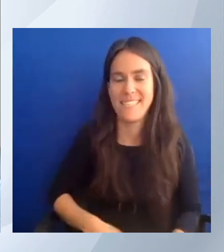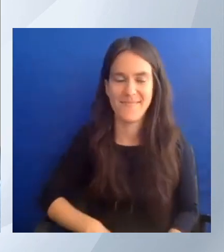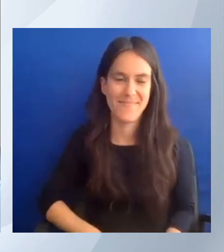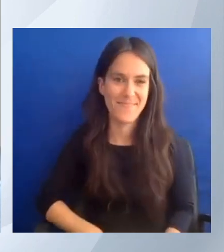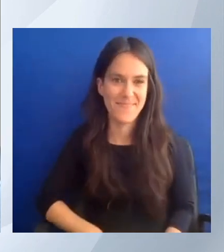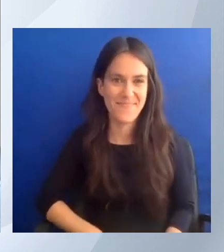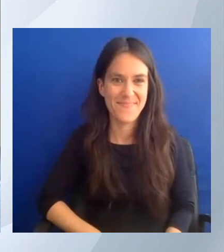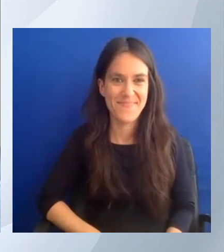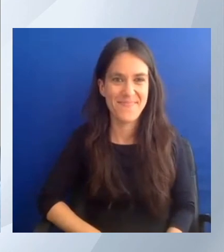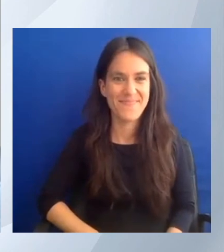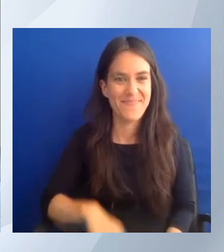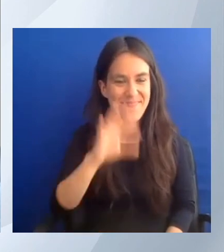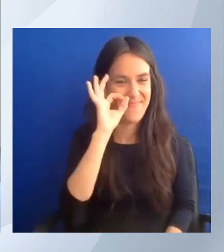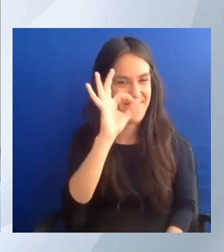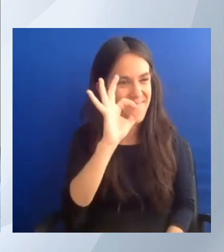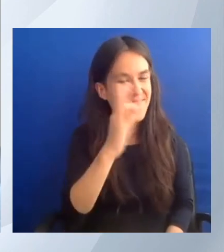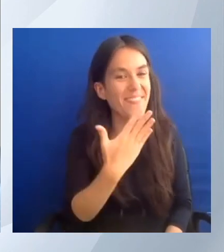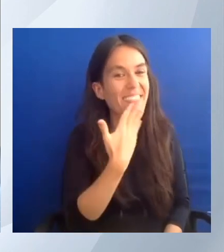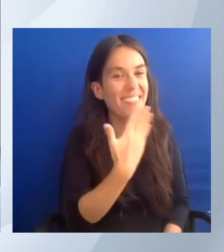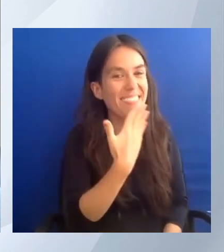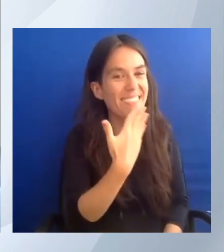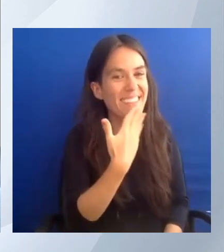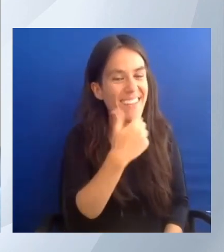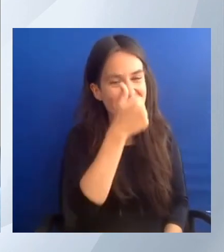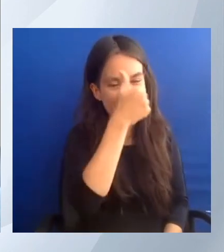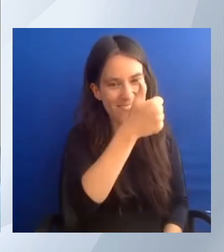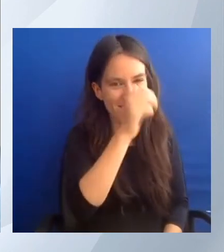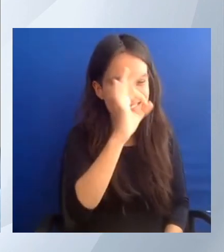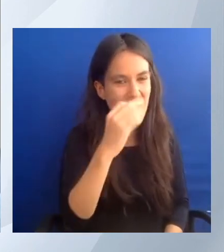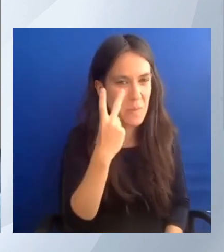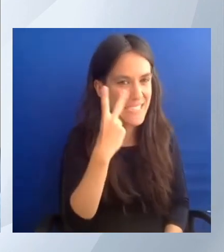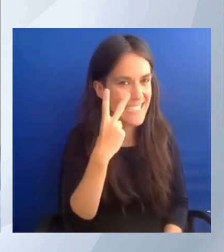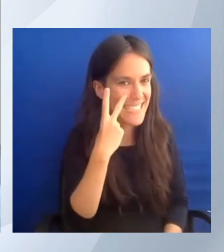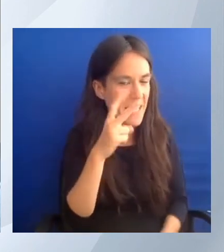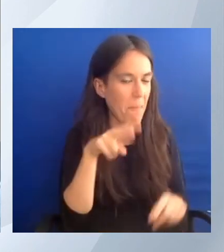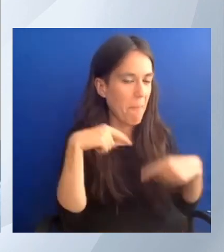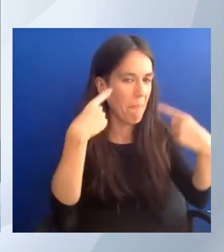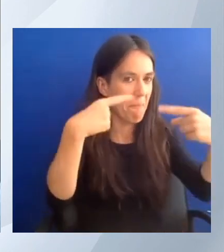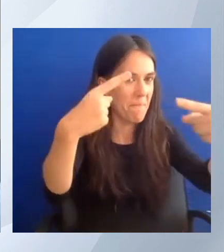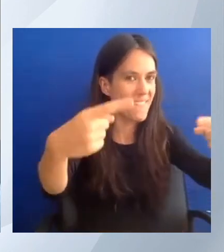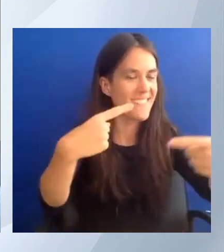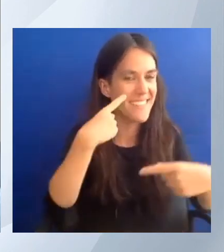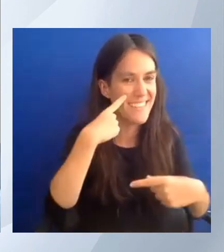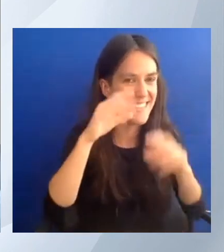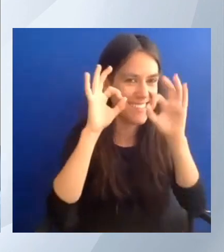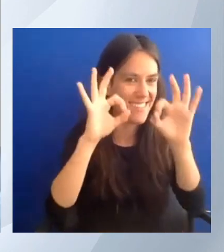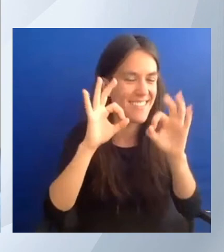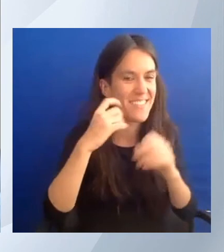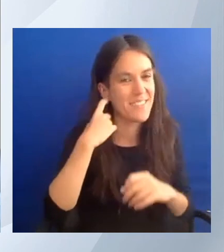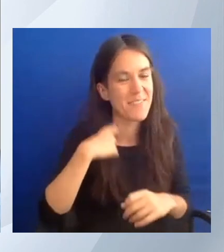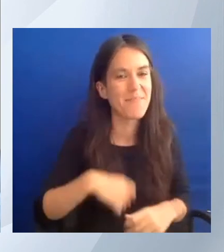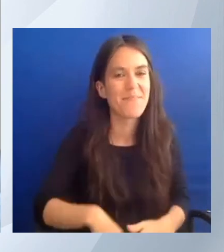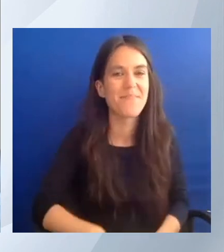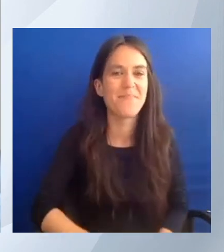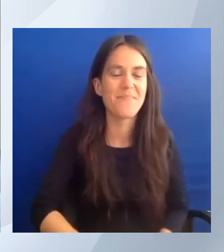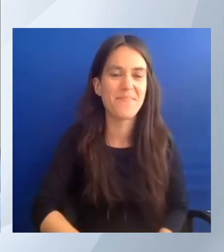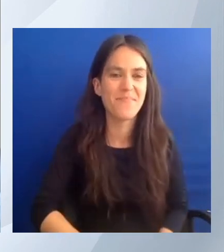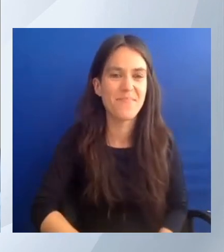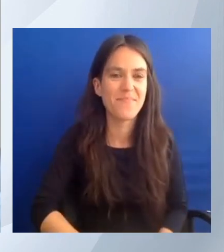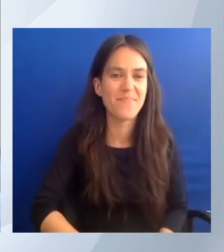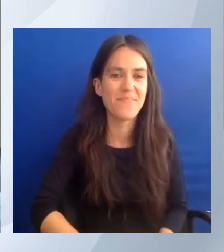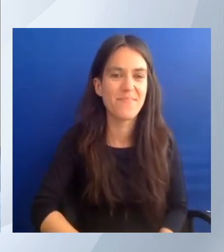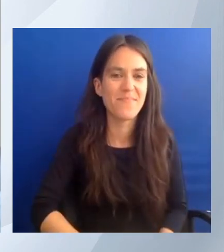Okay, cool. Well, we'll look out for all the updates coming in the future.